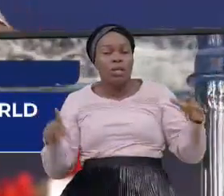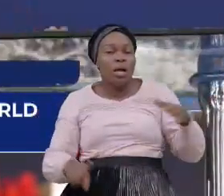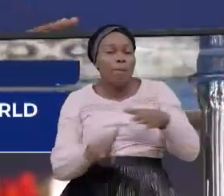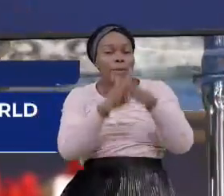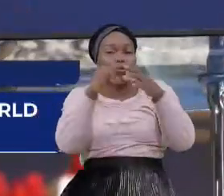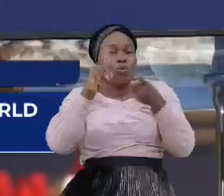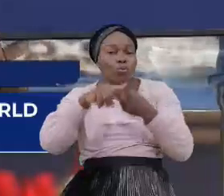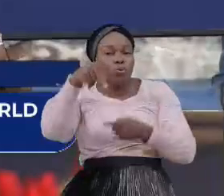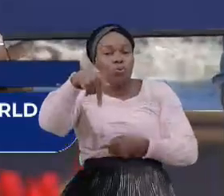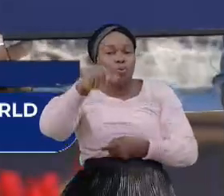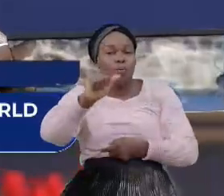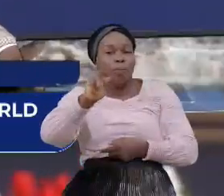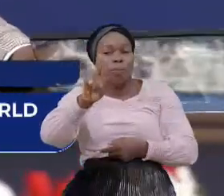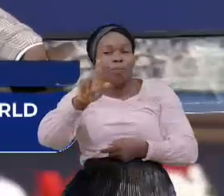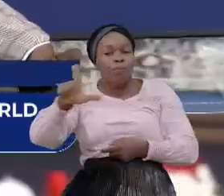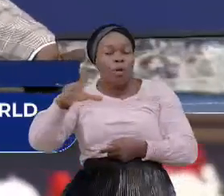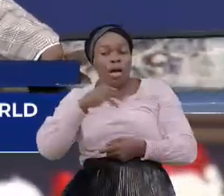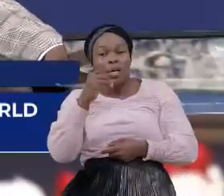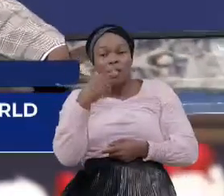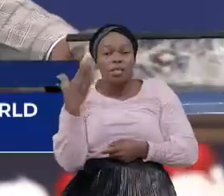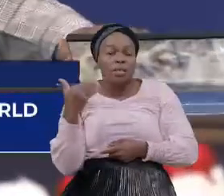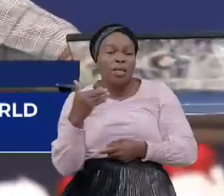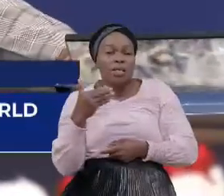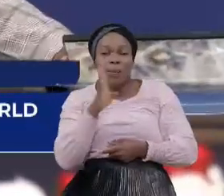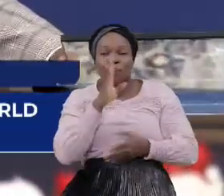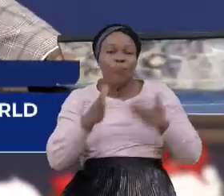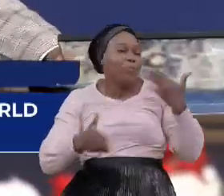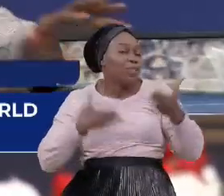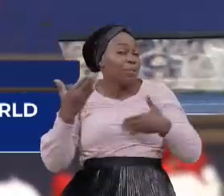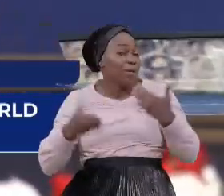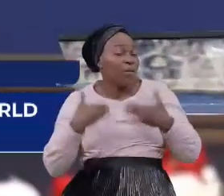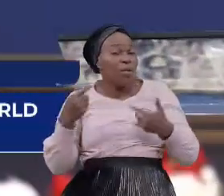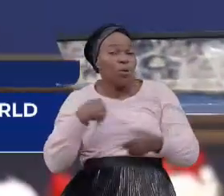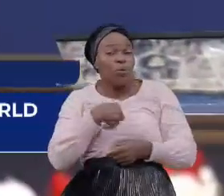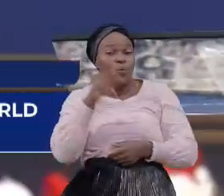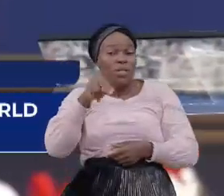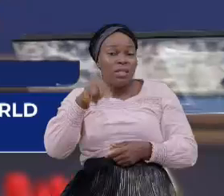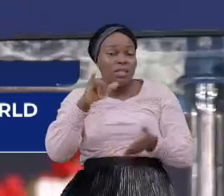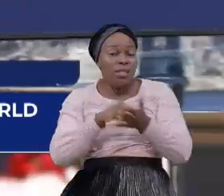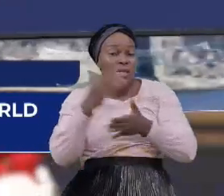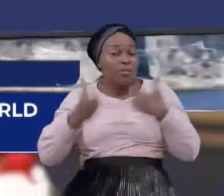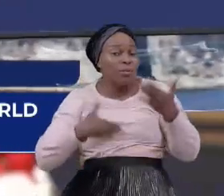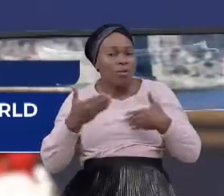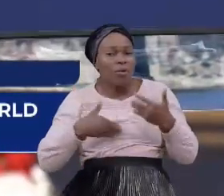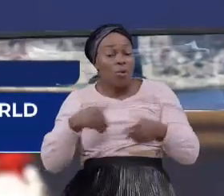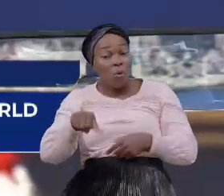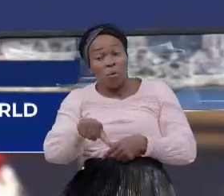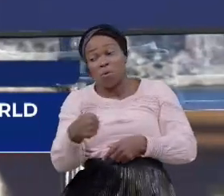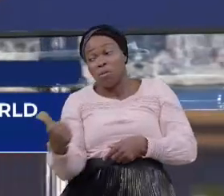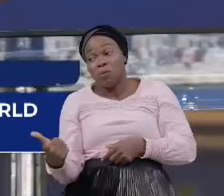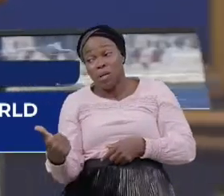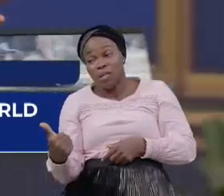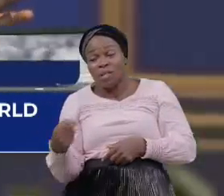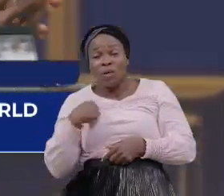up, cheer up. You need that merry heart, cheer up. Otherwise, you'll be thinking of death, dreaming